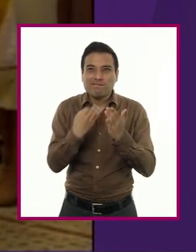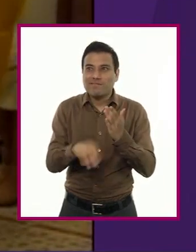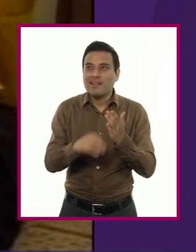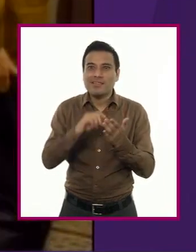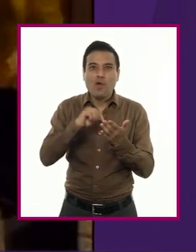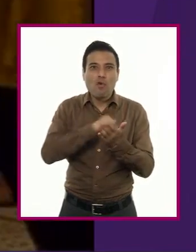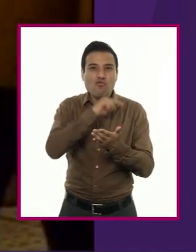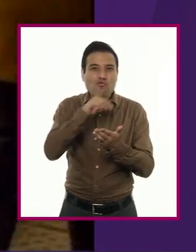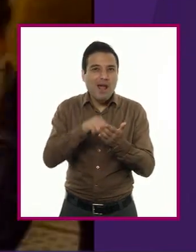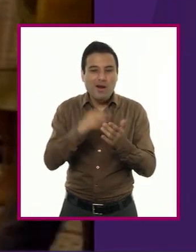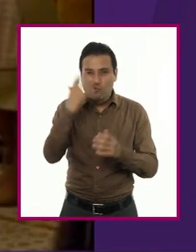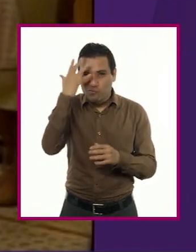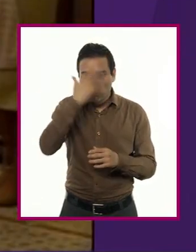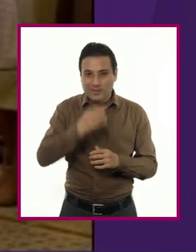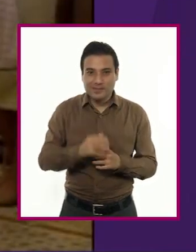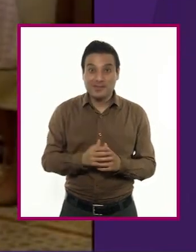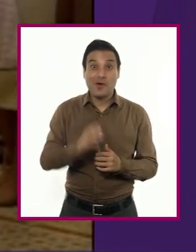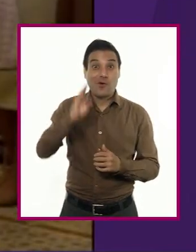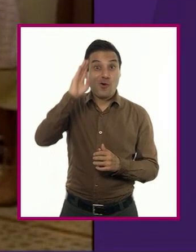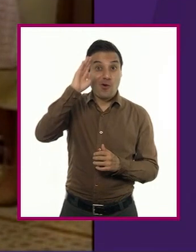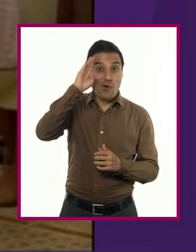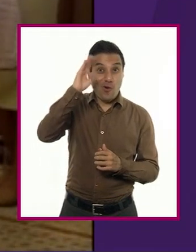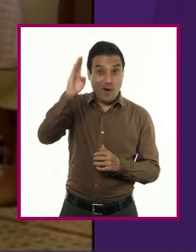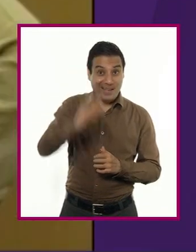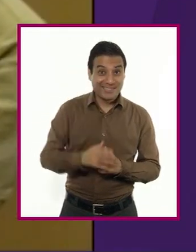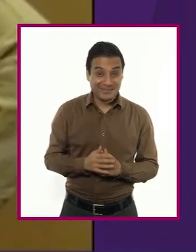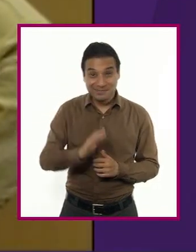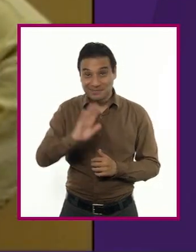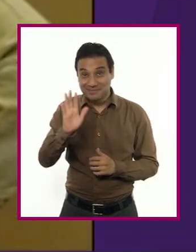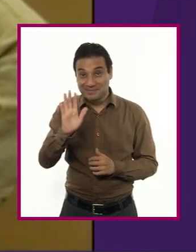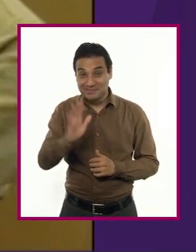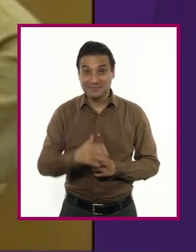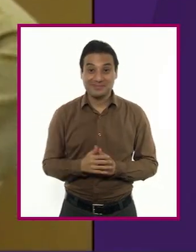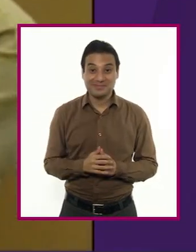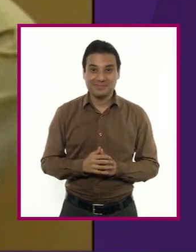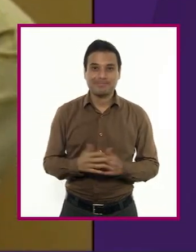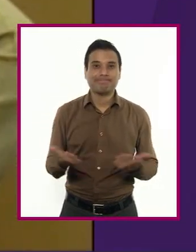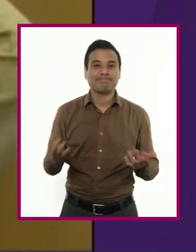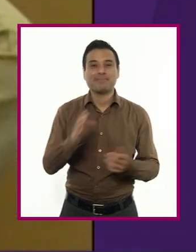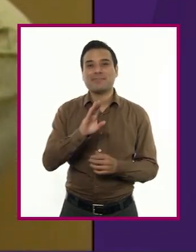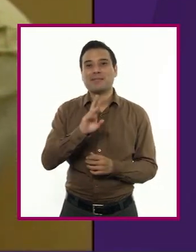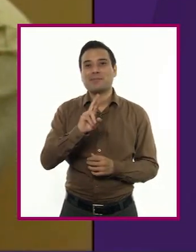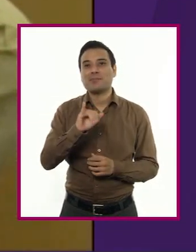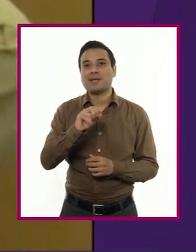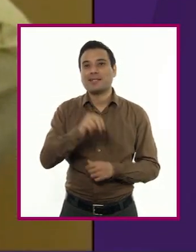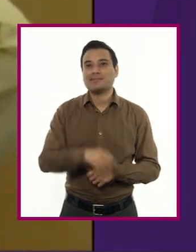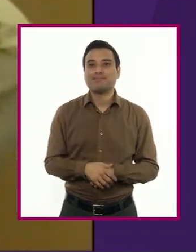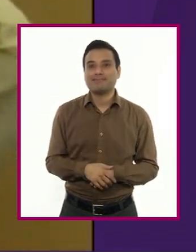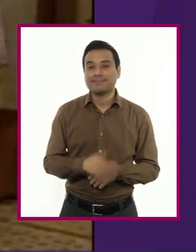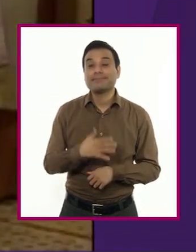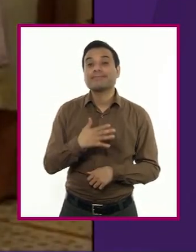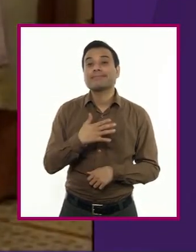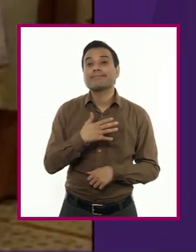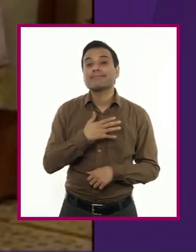adventurers. Hi! Good morning there. Brian, my